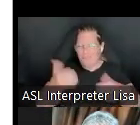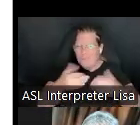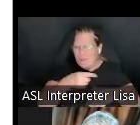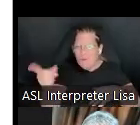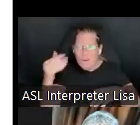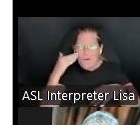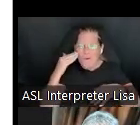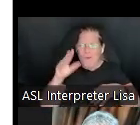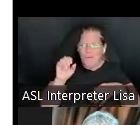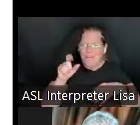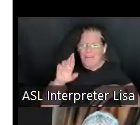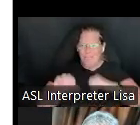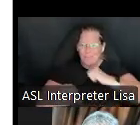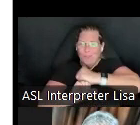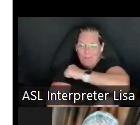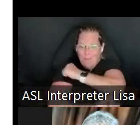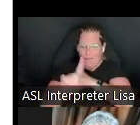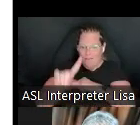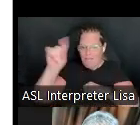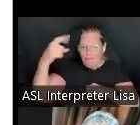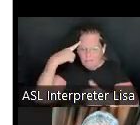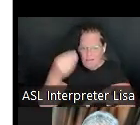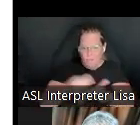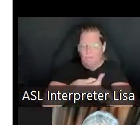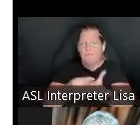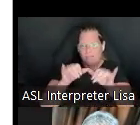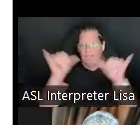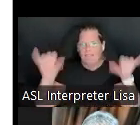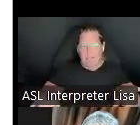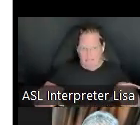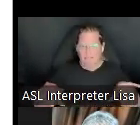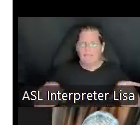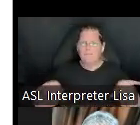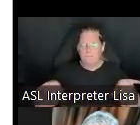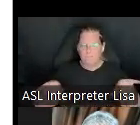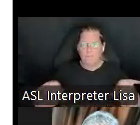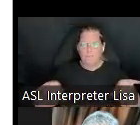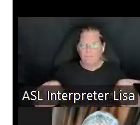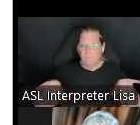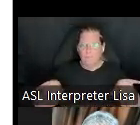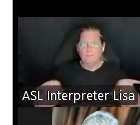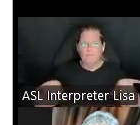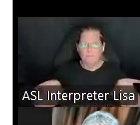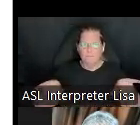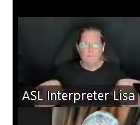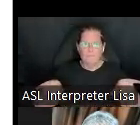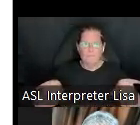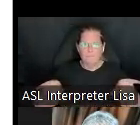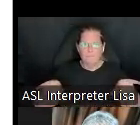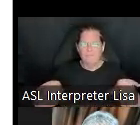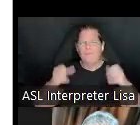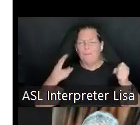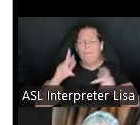of Kessler Foundation. It's a federally funded system that provide many people are familiar